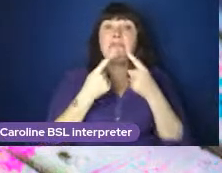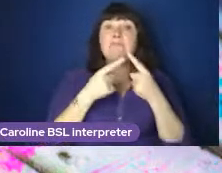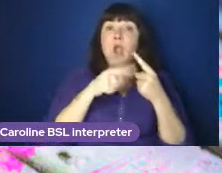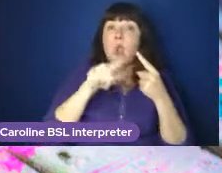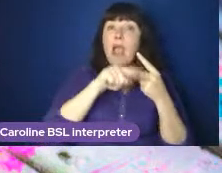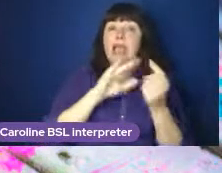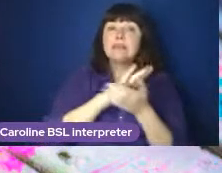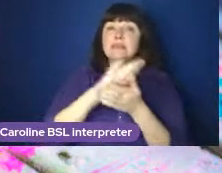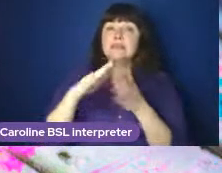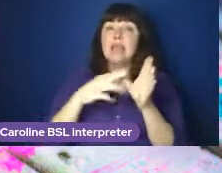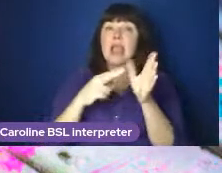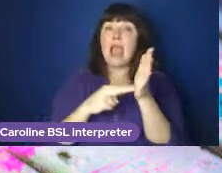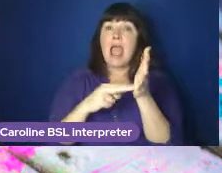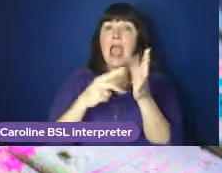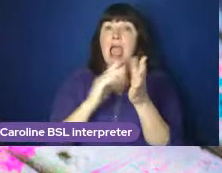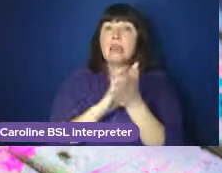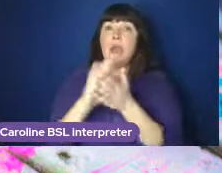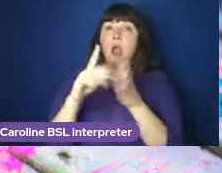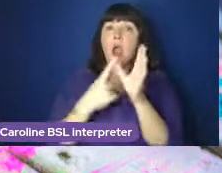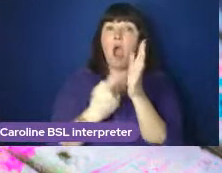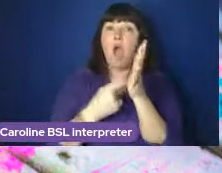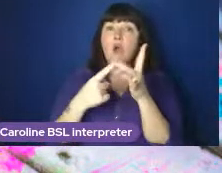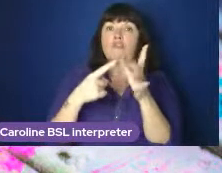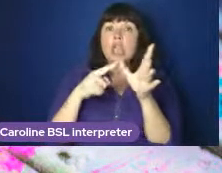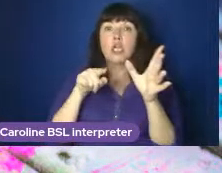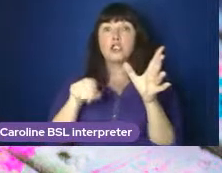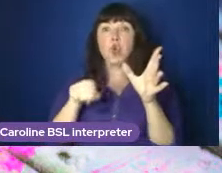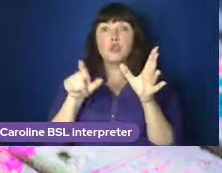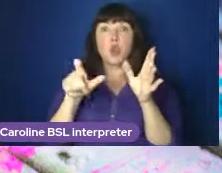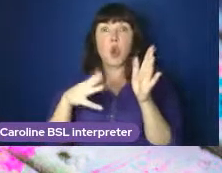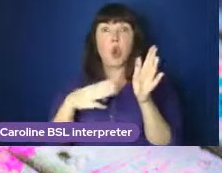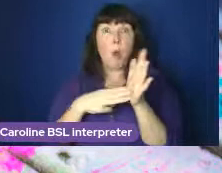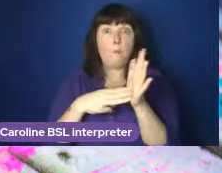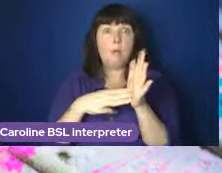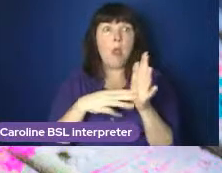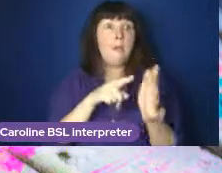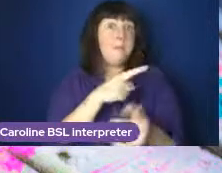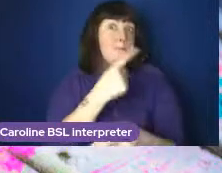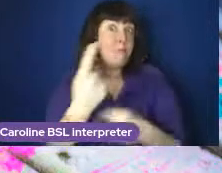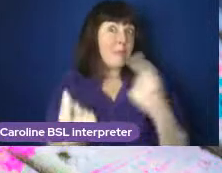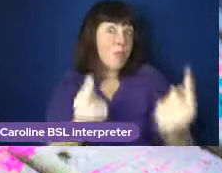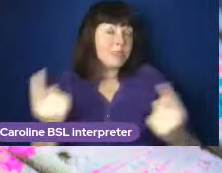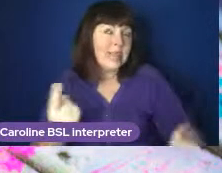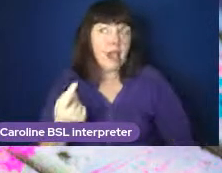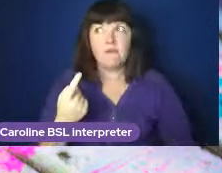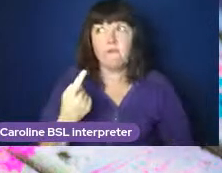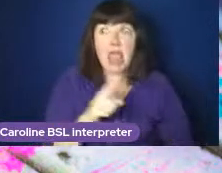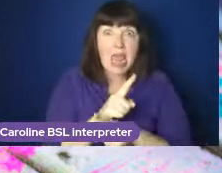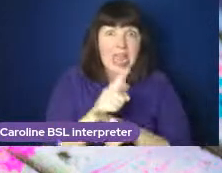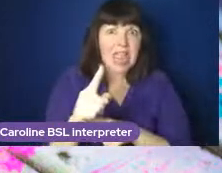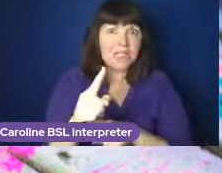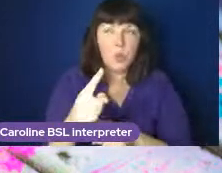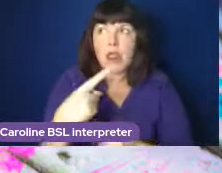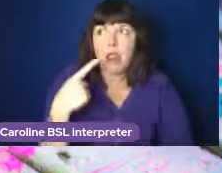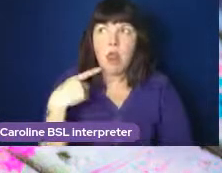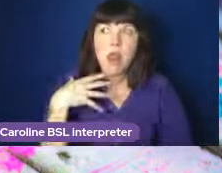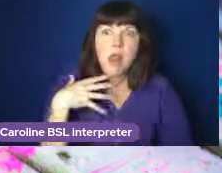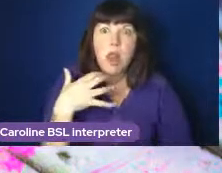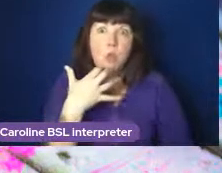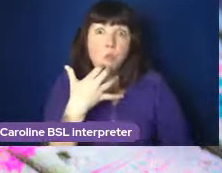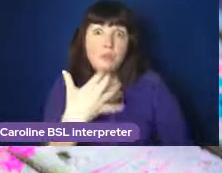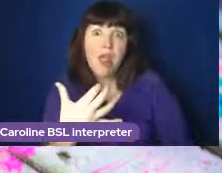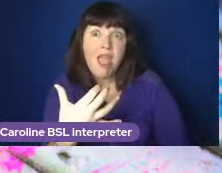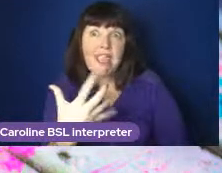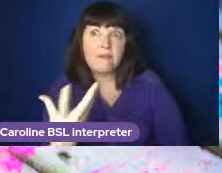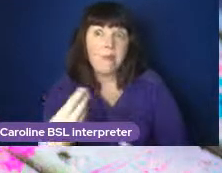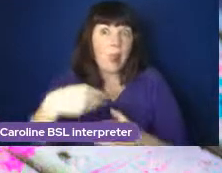info@hannaharia.com, then I will get to see it. If you would like to be brave and join us as a live guest, that would be even better. But at the same